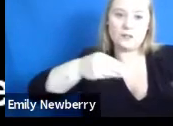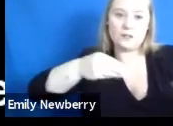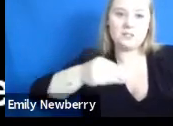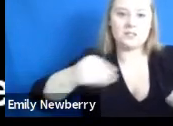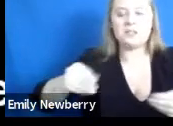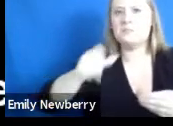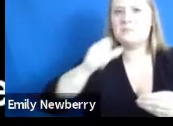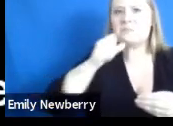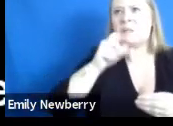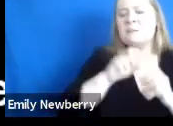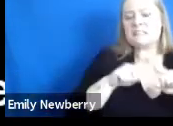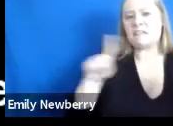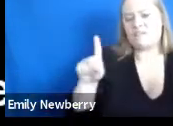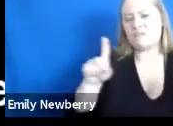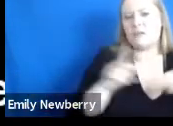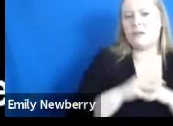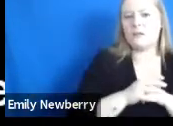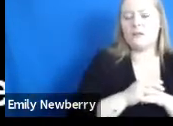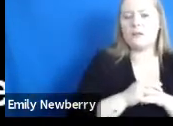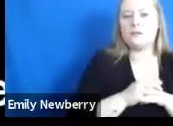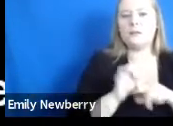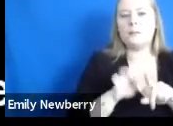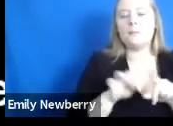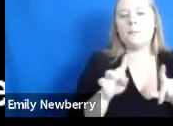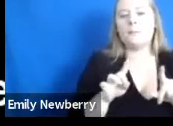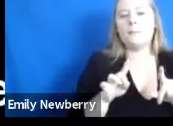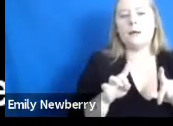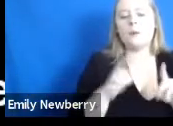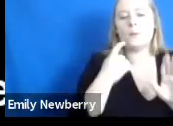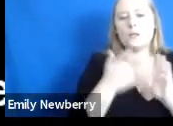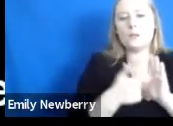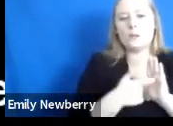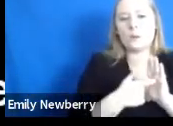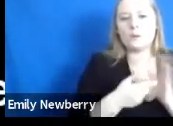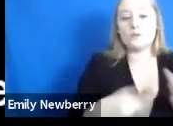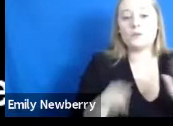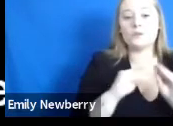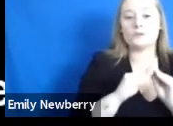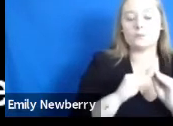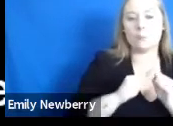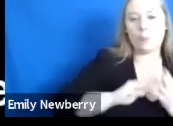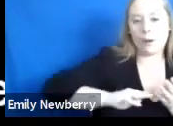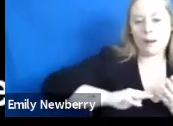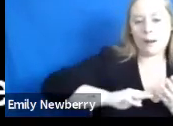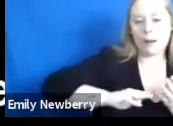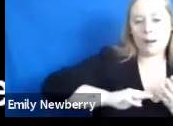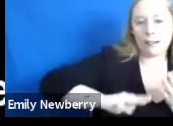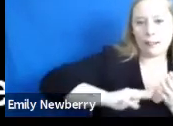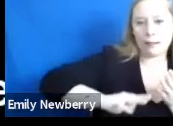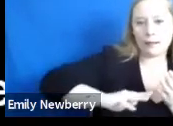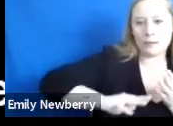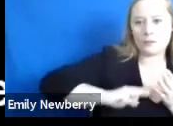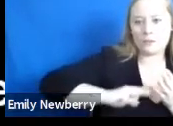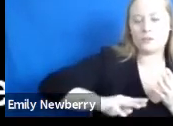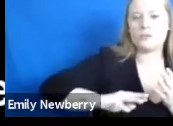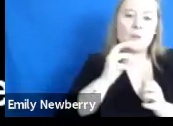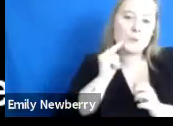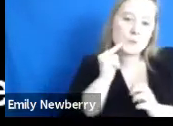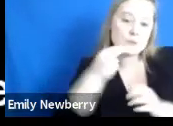be attributed to the fact that there is more leaching as well as movement of nutrients in the